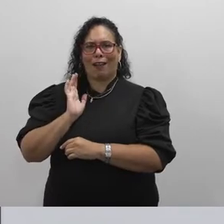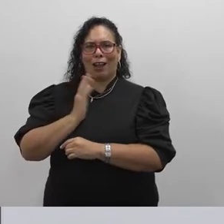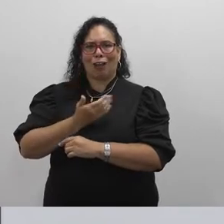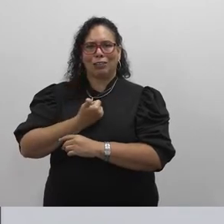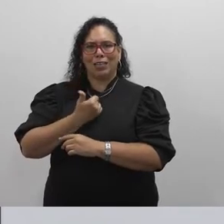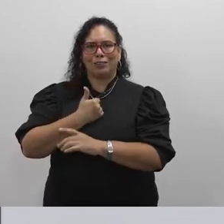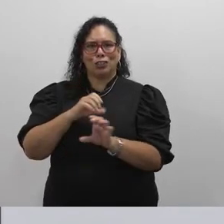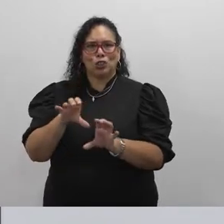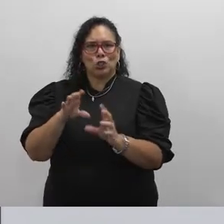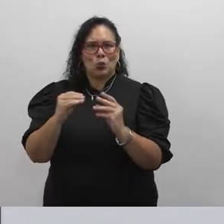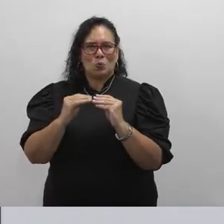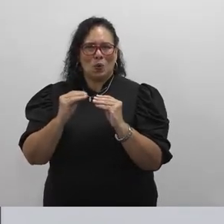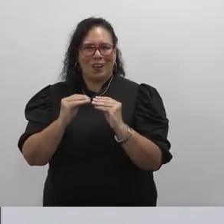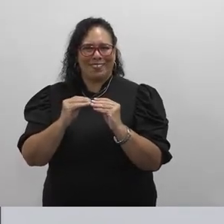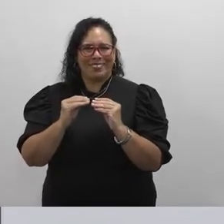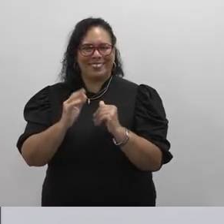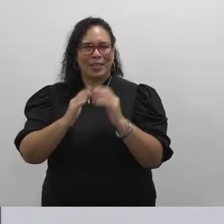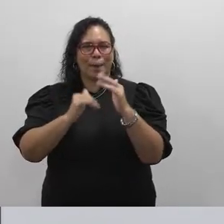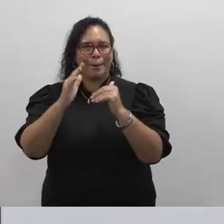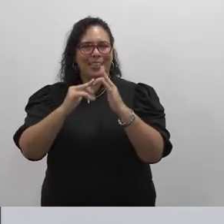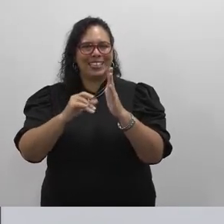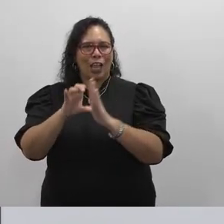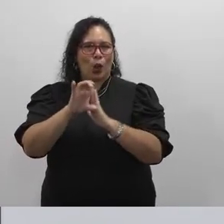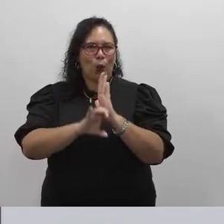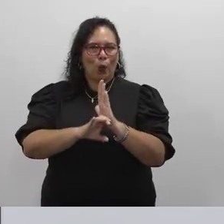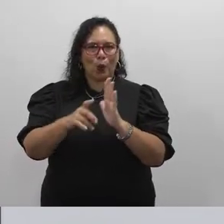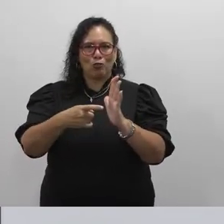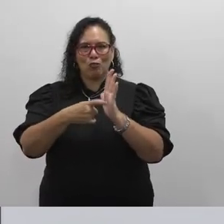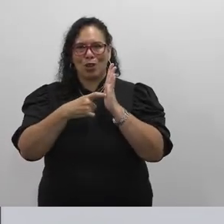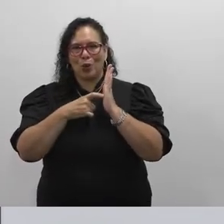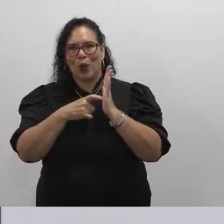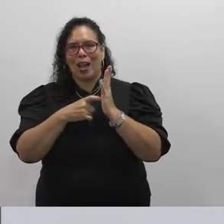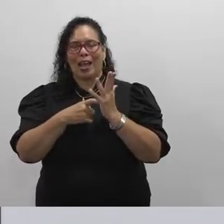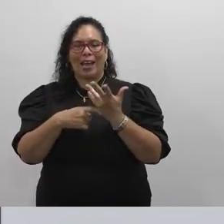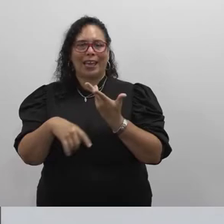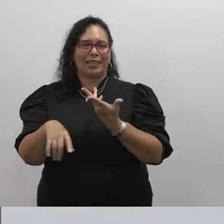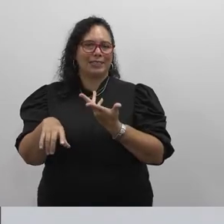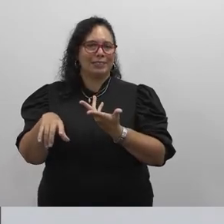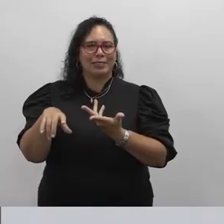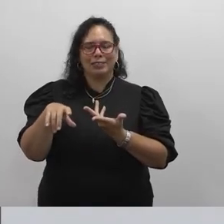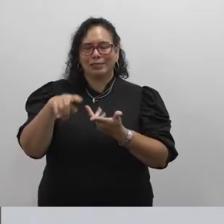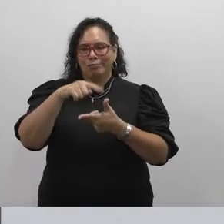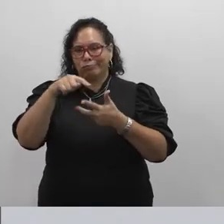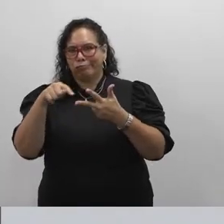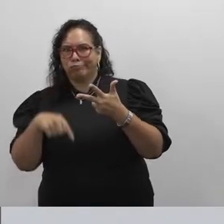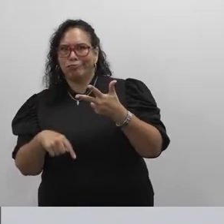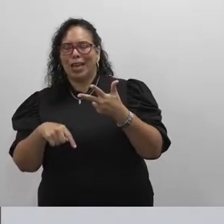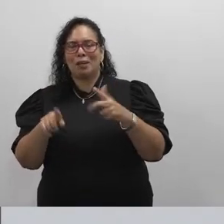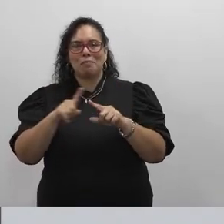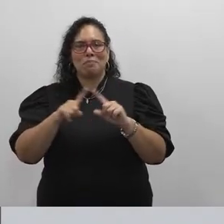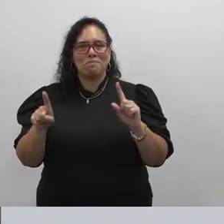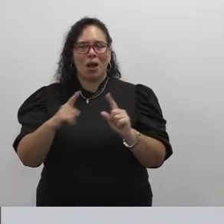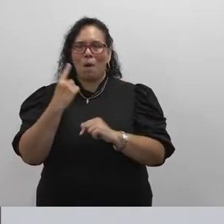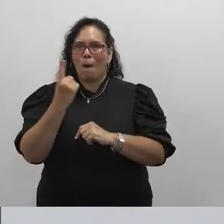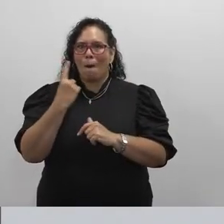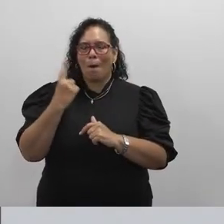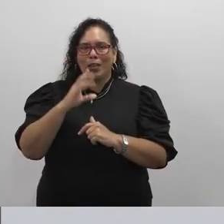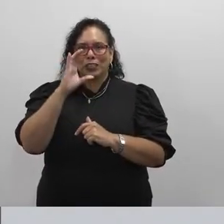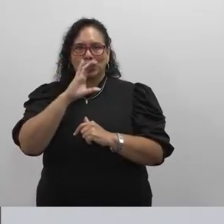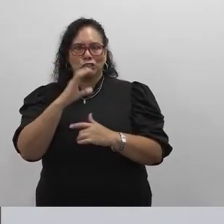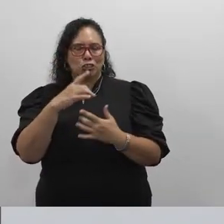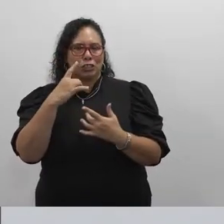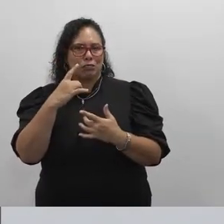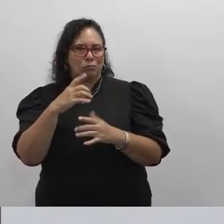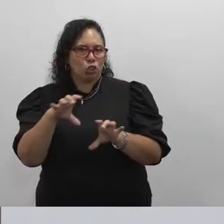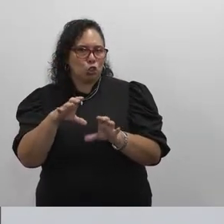to do more, right? So the building code will always require us to do X, Y, and Z. We're constantly looking to do more, right? And this would be no different for